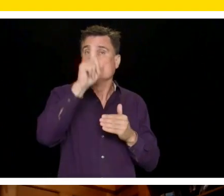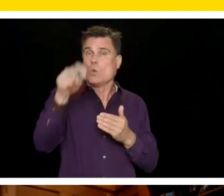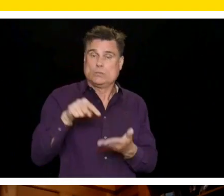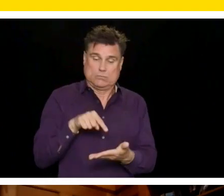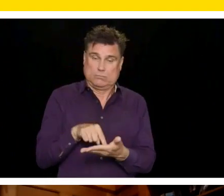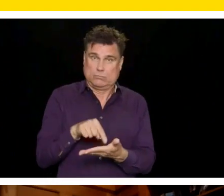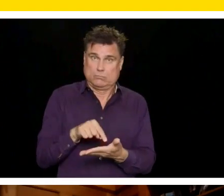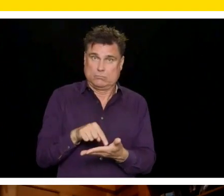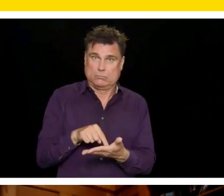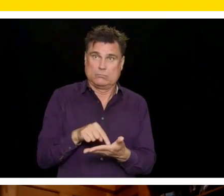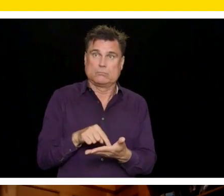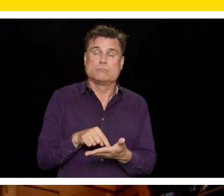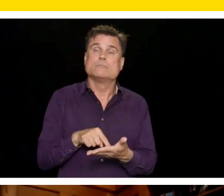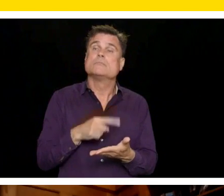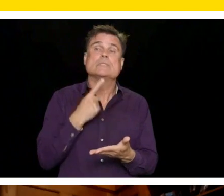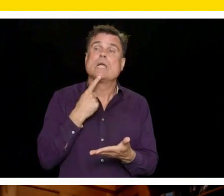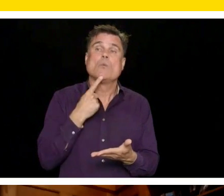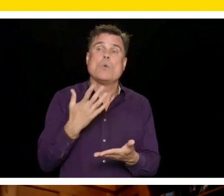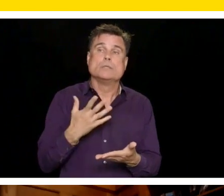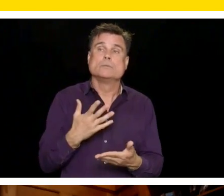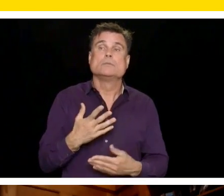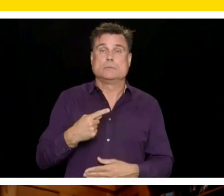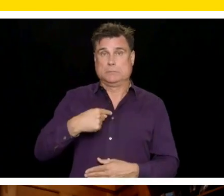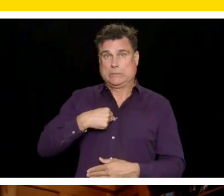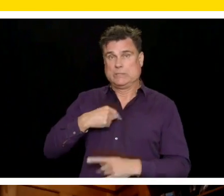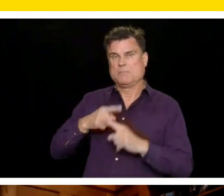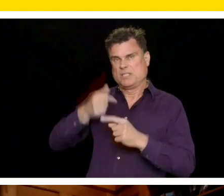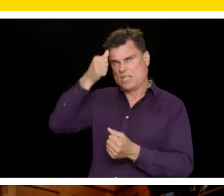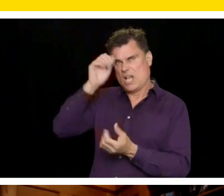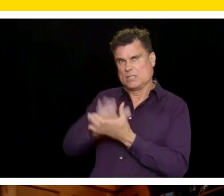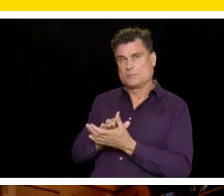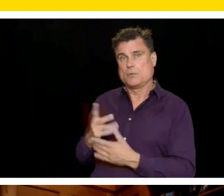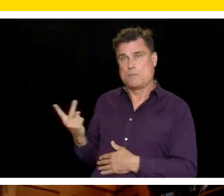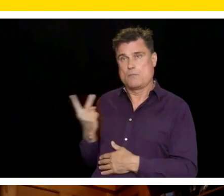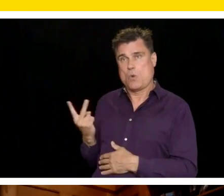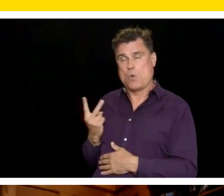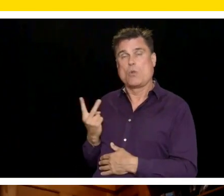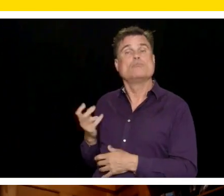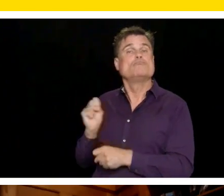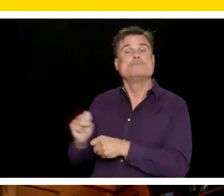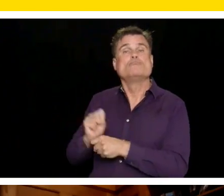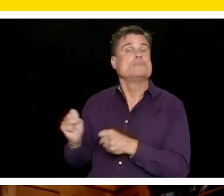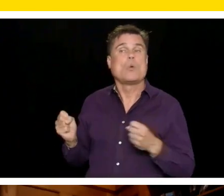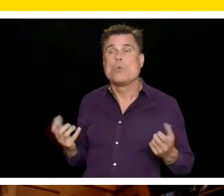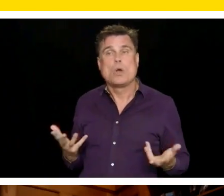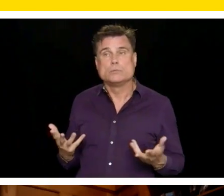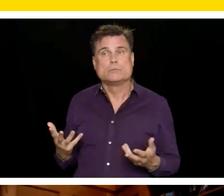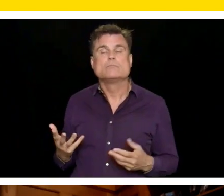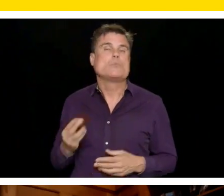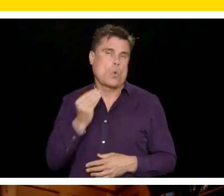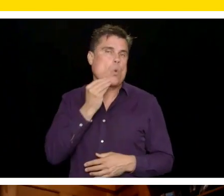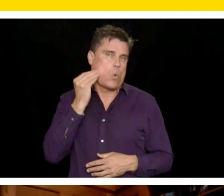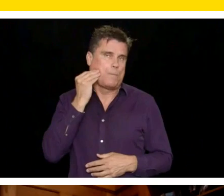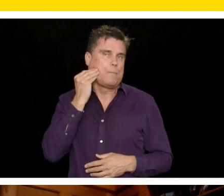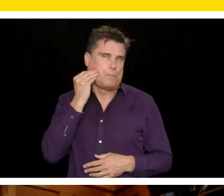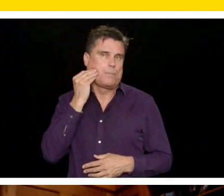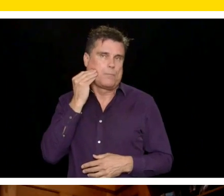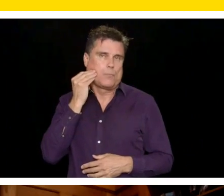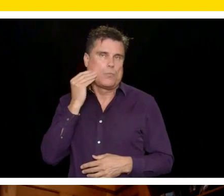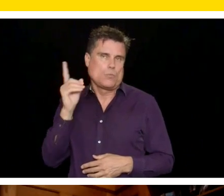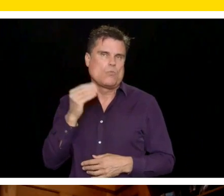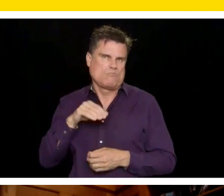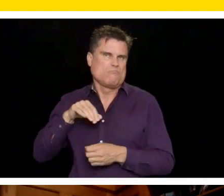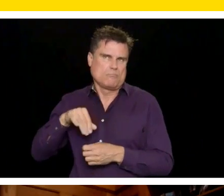juggle kids, and we don't qualify for the $40,000 as many of our fixed costs are not eligible. Yet